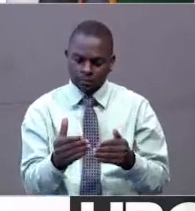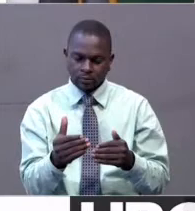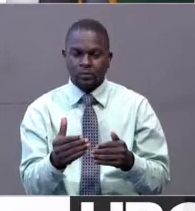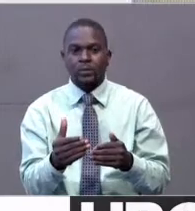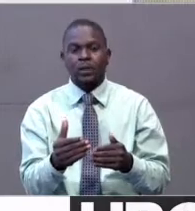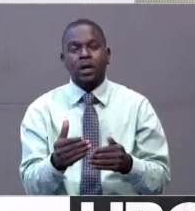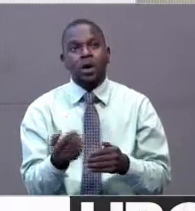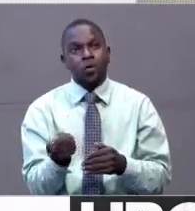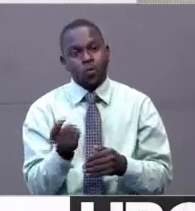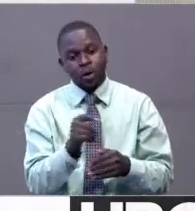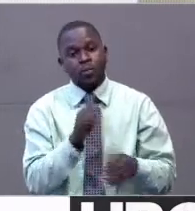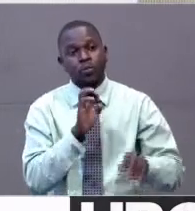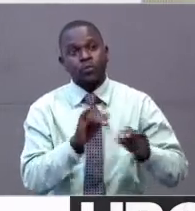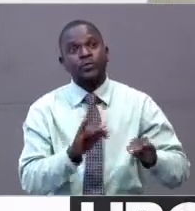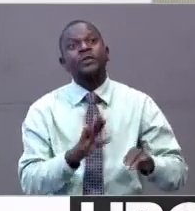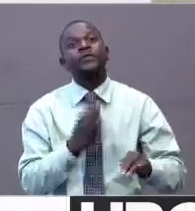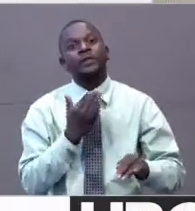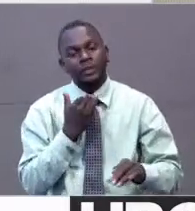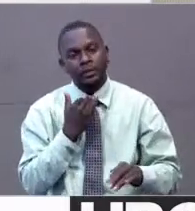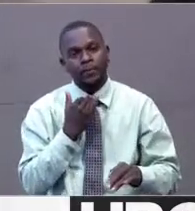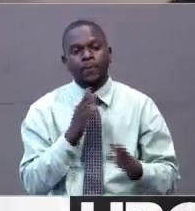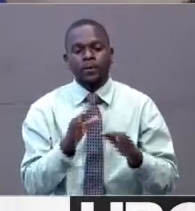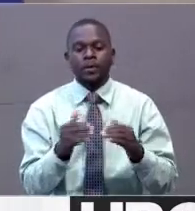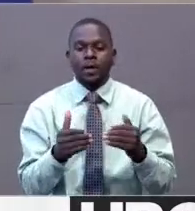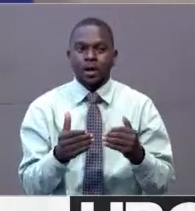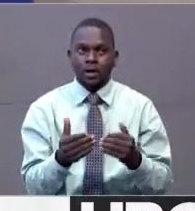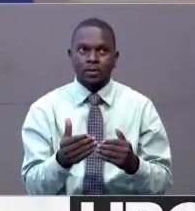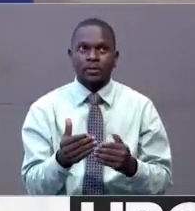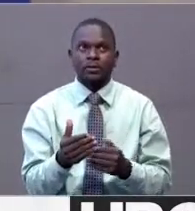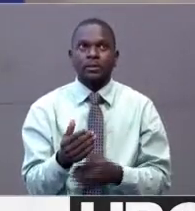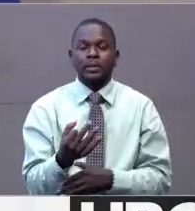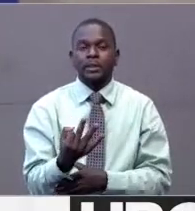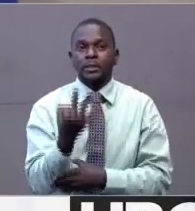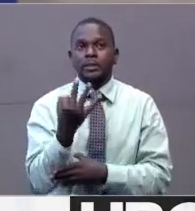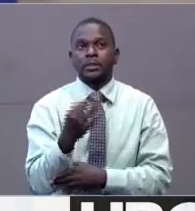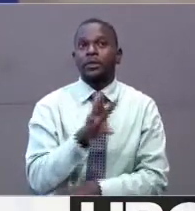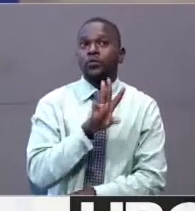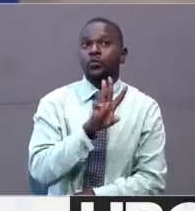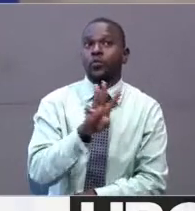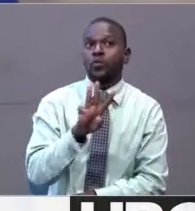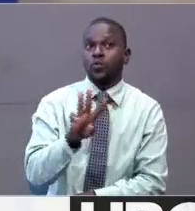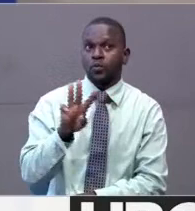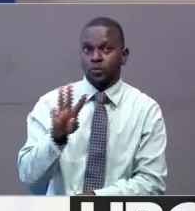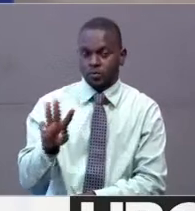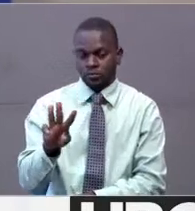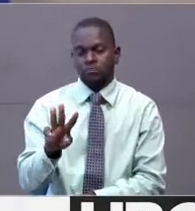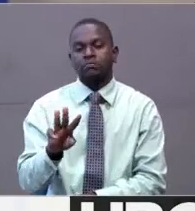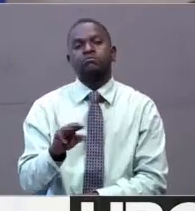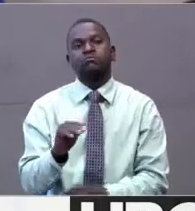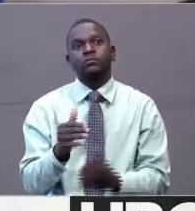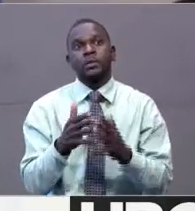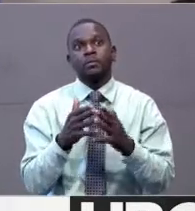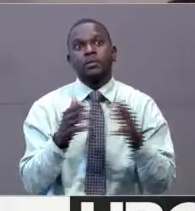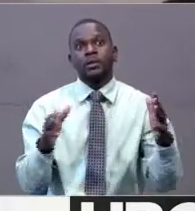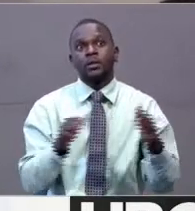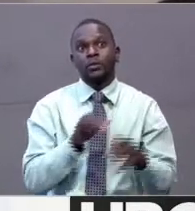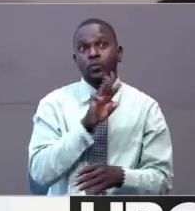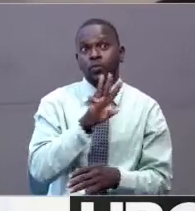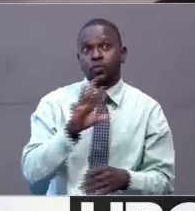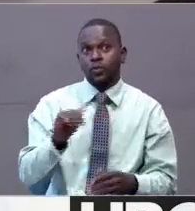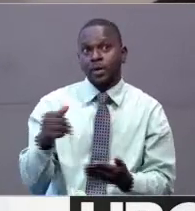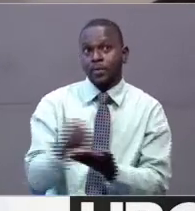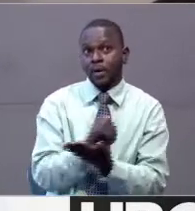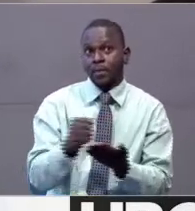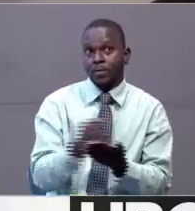physical office when required. We've been having three portals, the main website, the passport